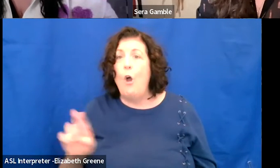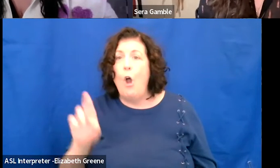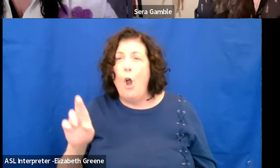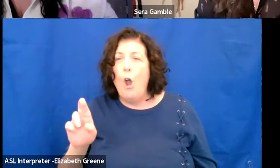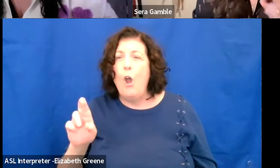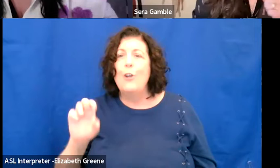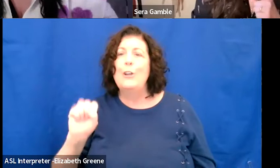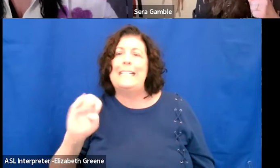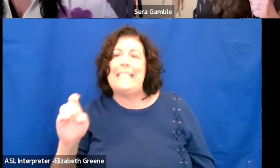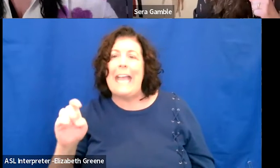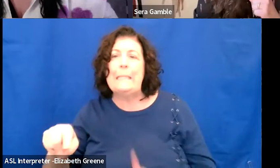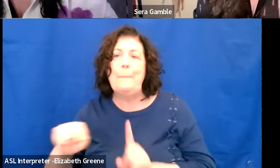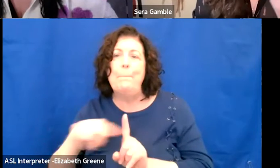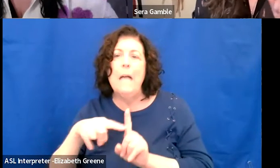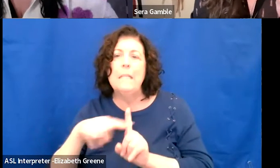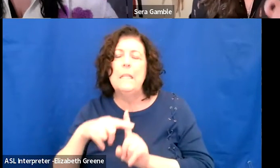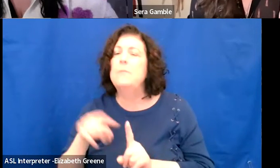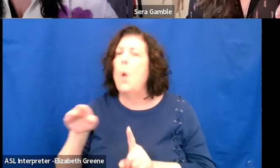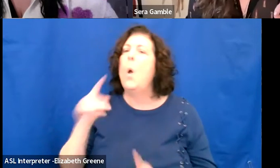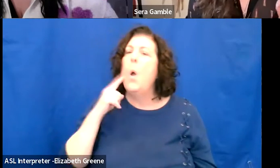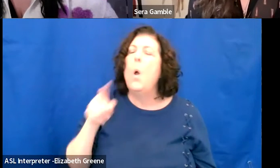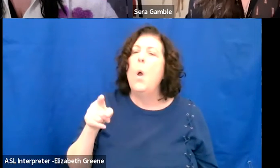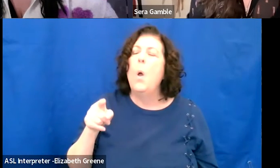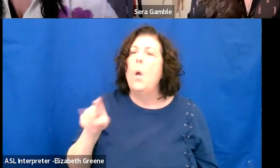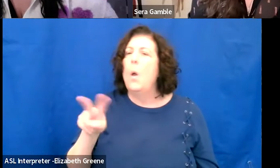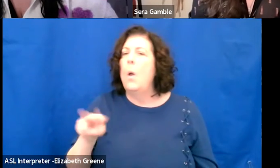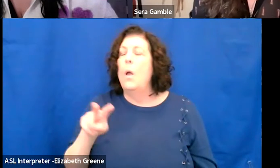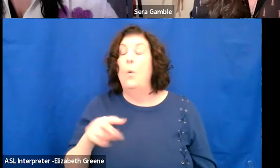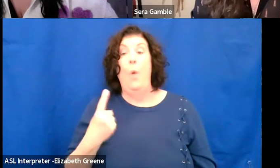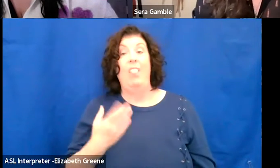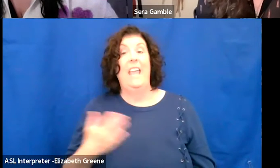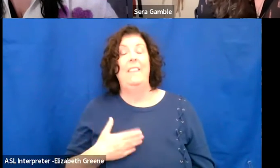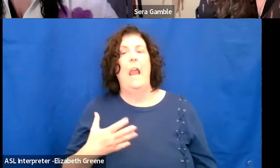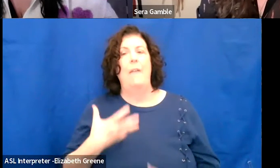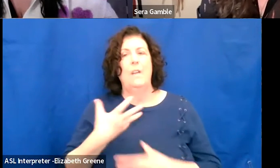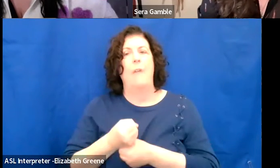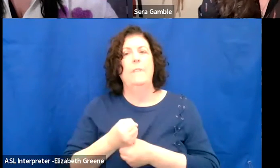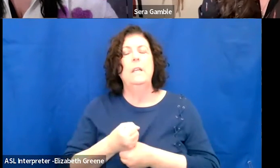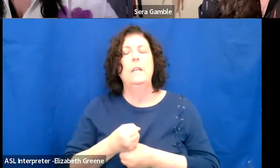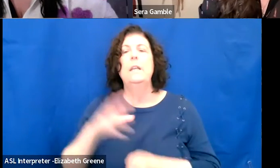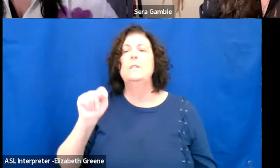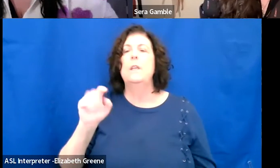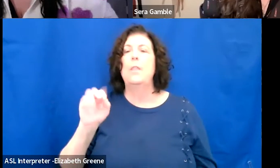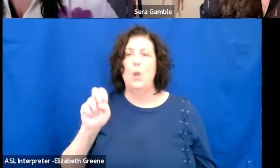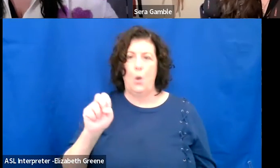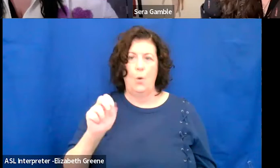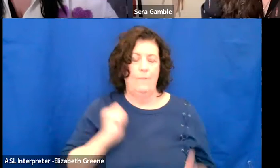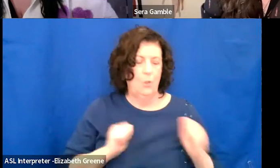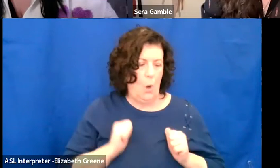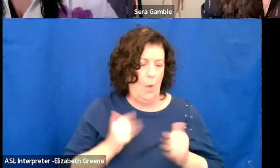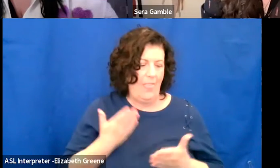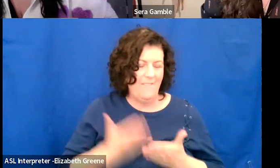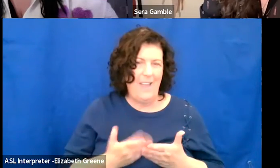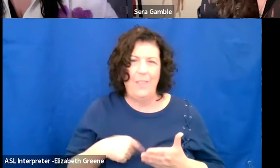that one thing I was pretty sure of was that the tone of the show and the content, the fact that we were doing kind of a